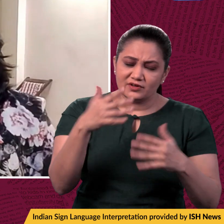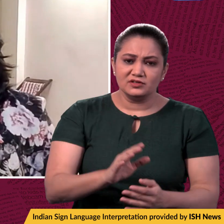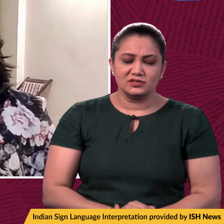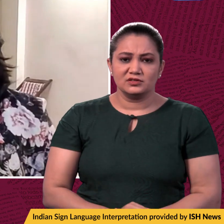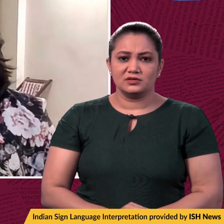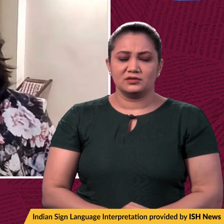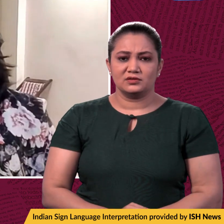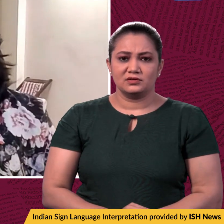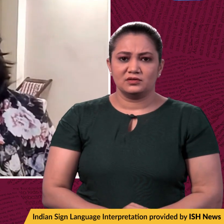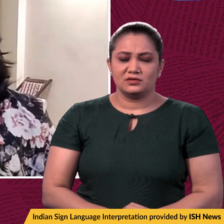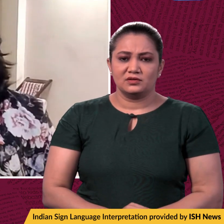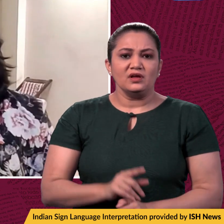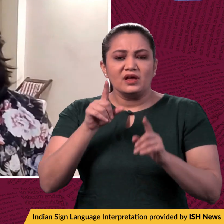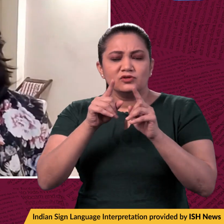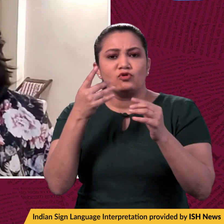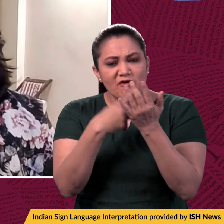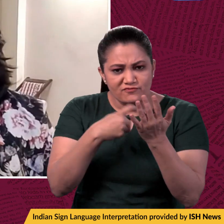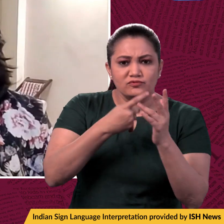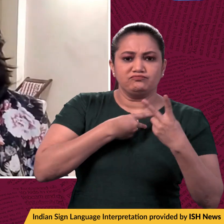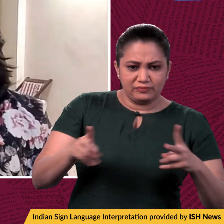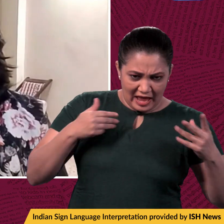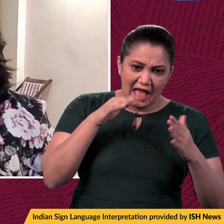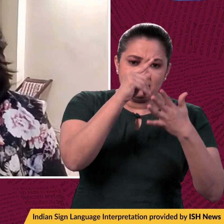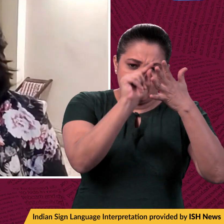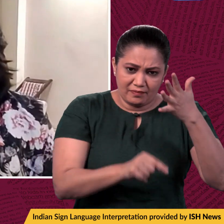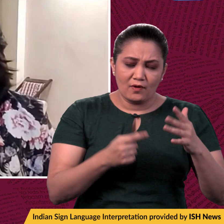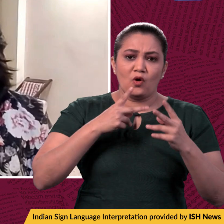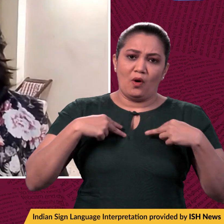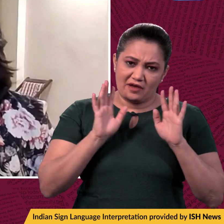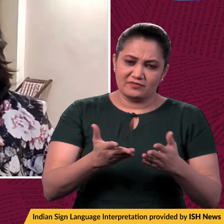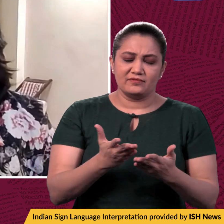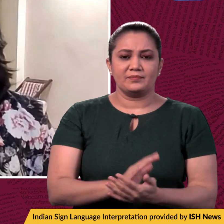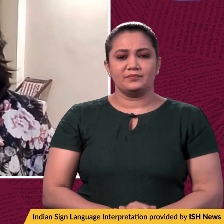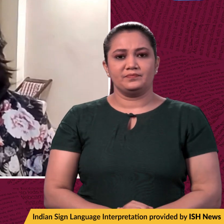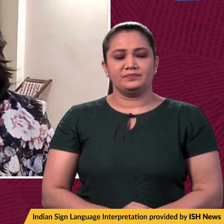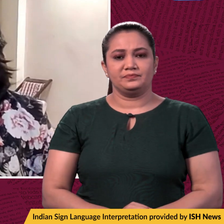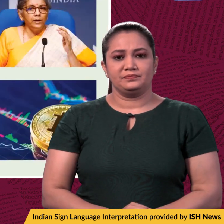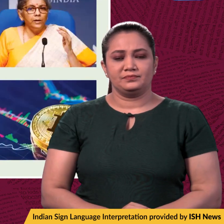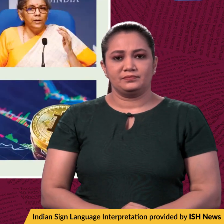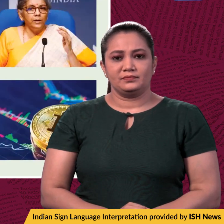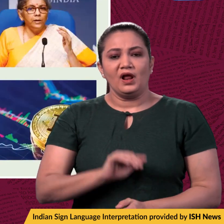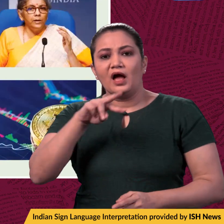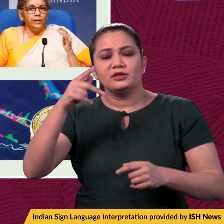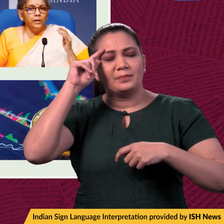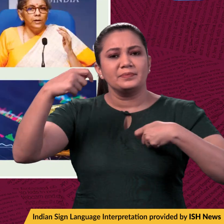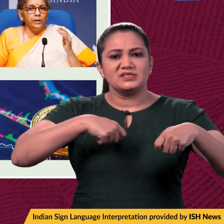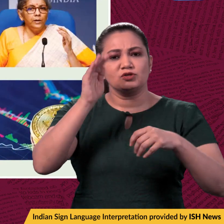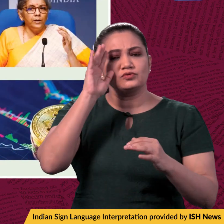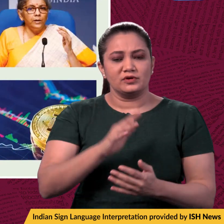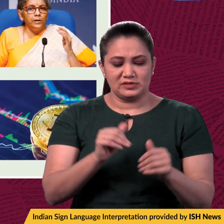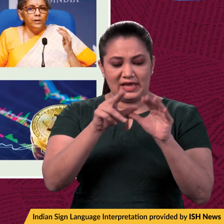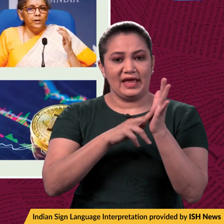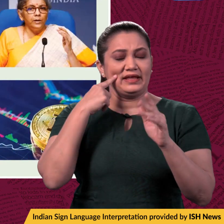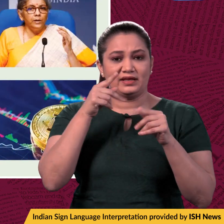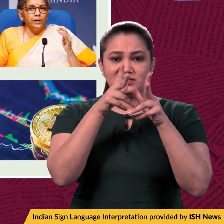and said that they were in contravention of guidelines laid down by the court. On to business news right